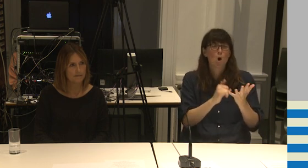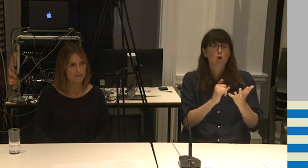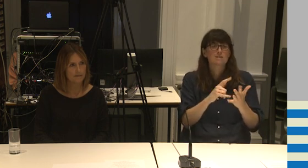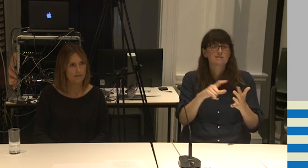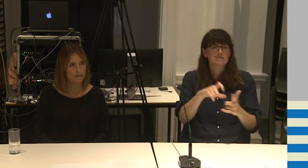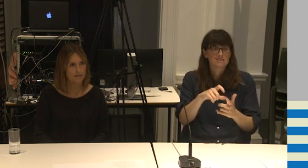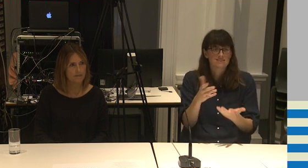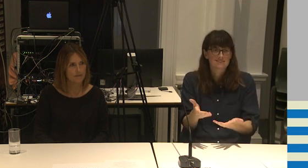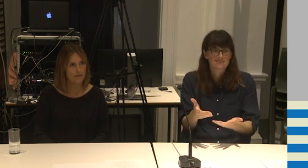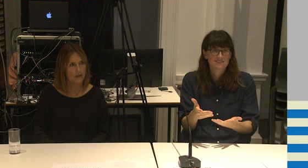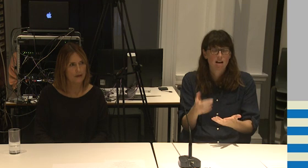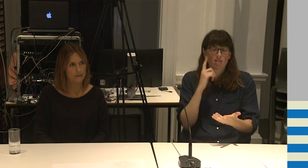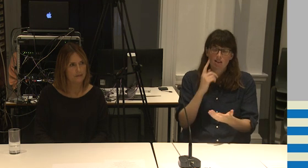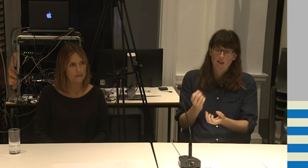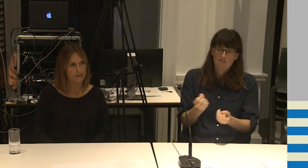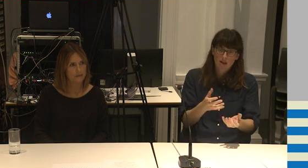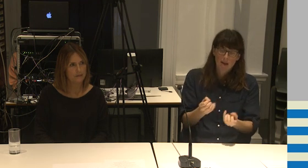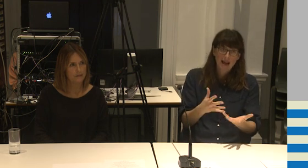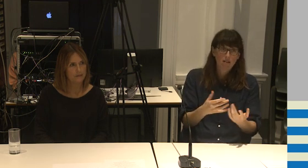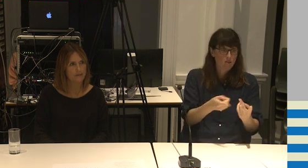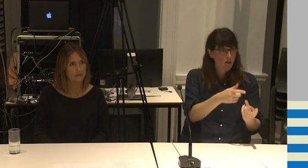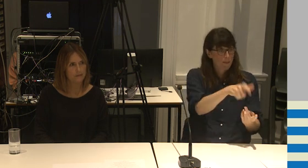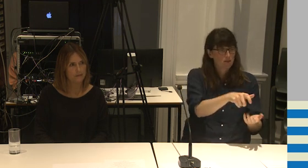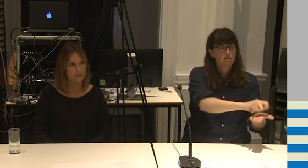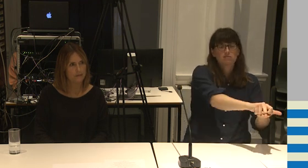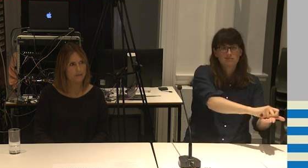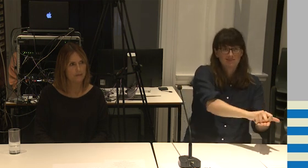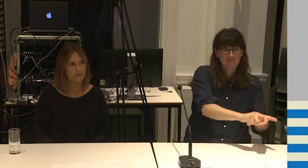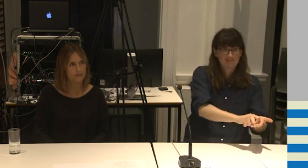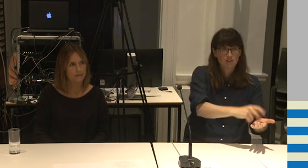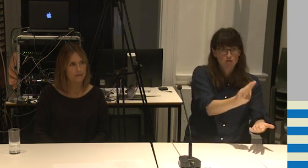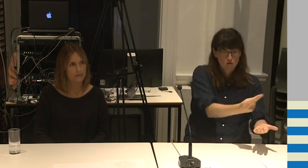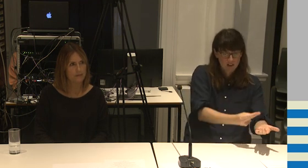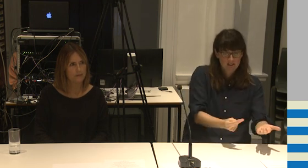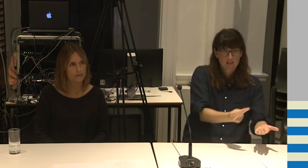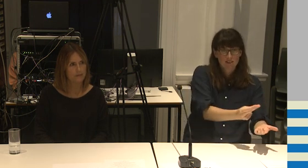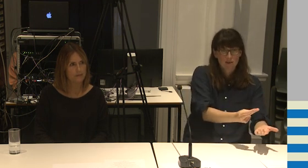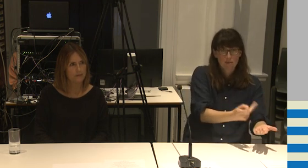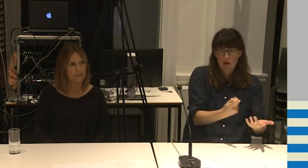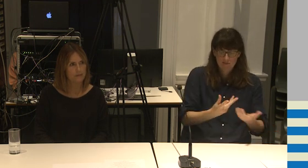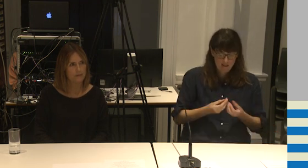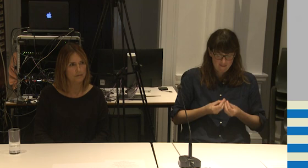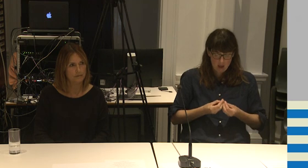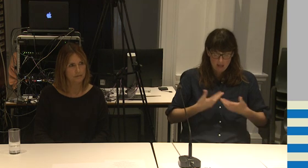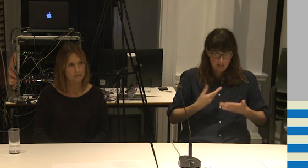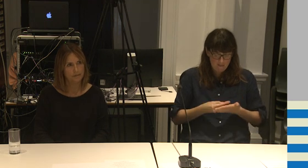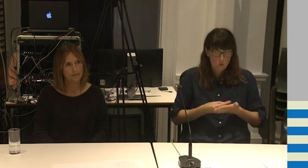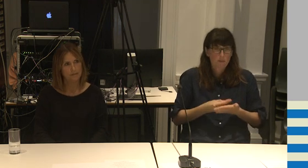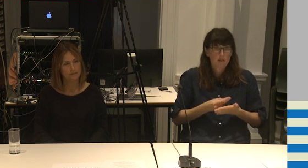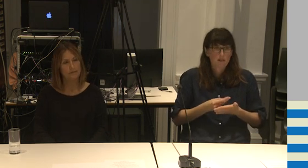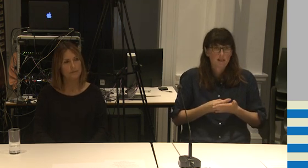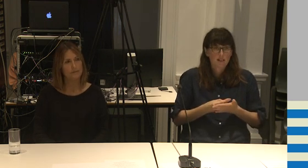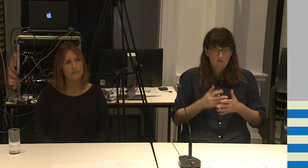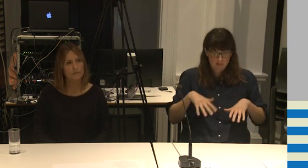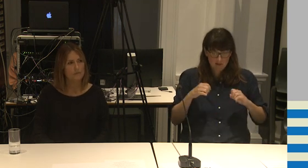And then he sort of gives feedback on them, and then someone else does the work. But that currently isn't a viable route for people to